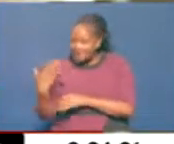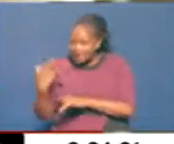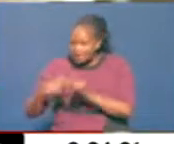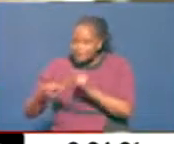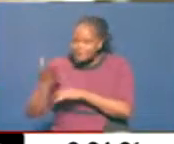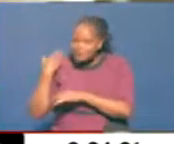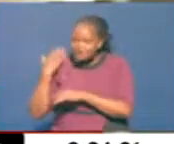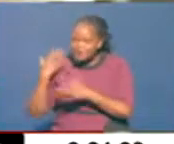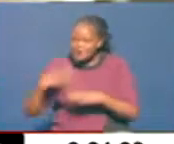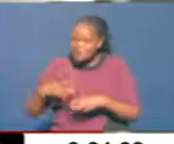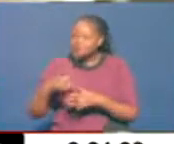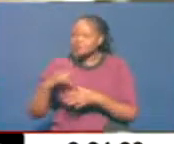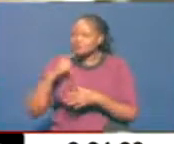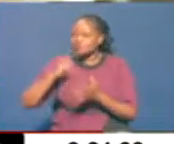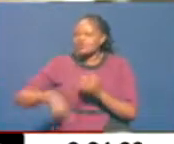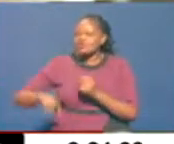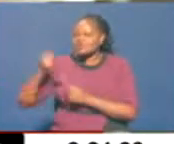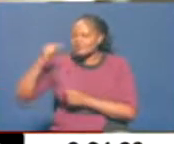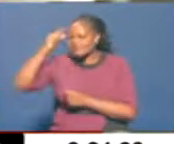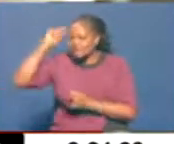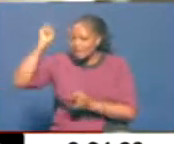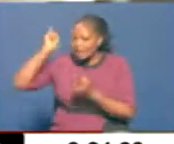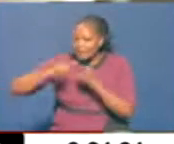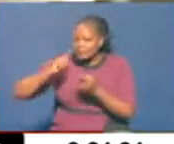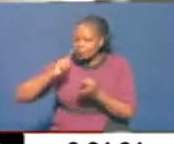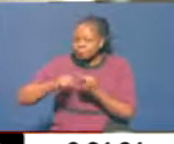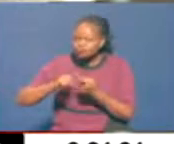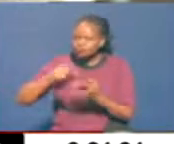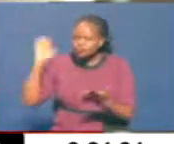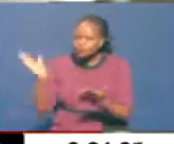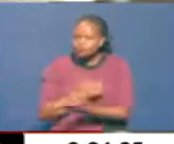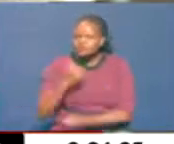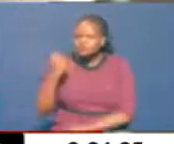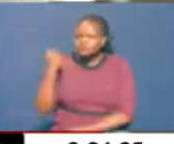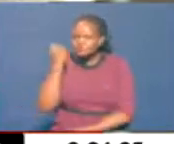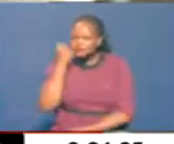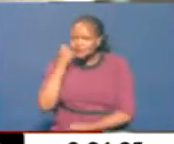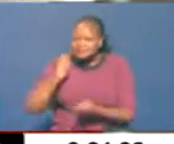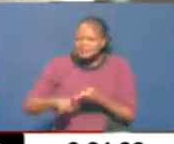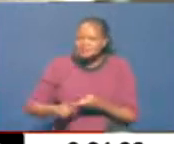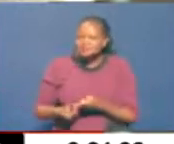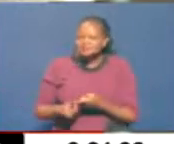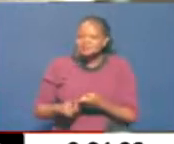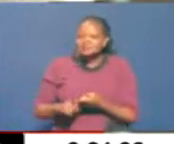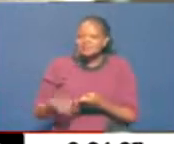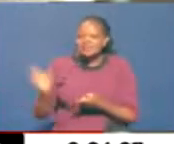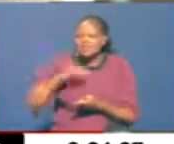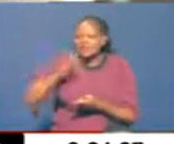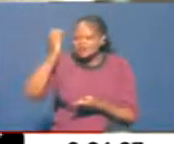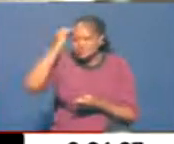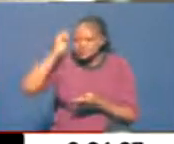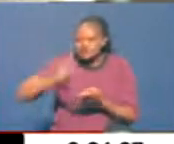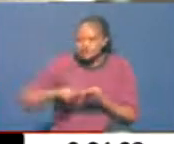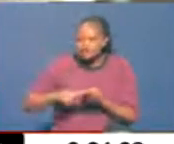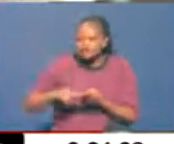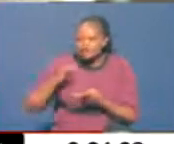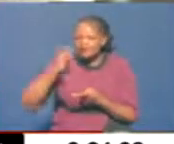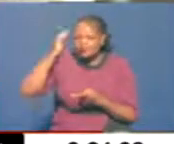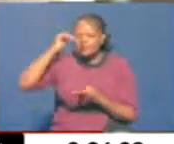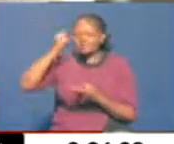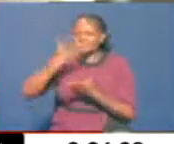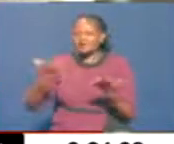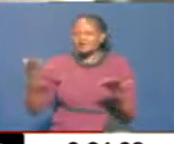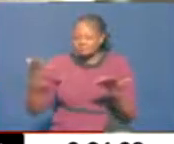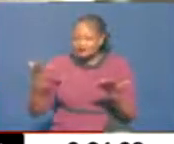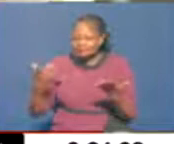that, the Kenyan government aims to eliminate disease, illiteracy, lack of knowledge, amongst other things.